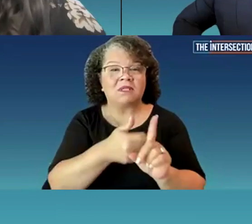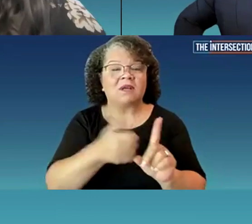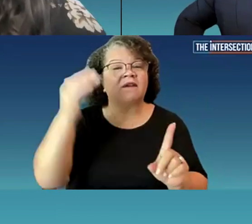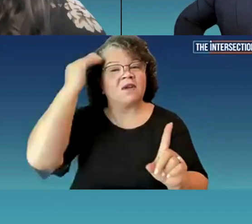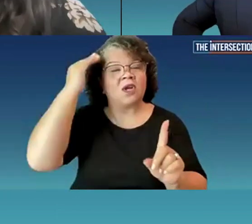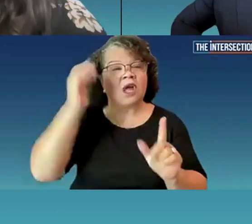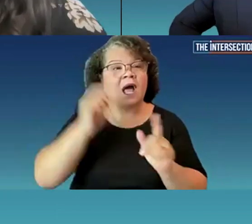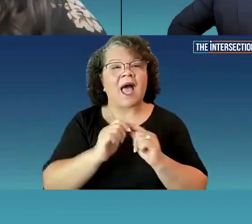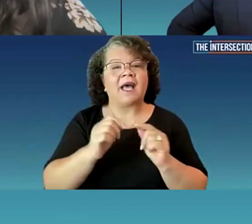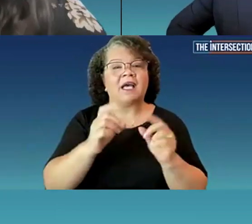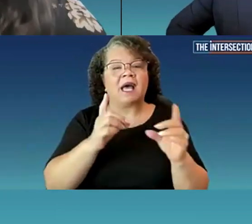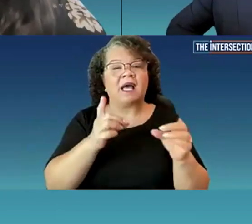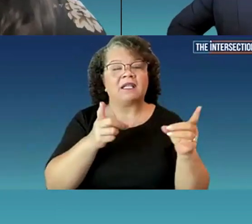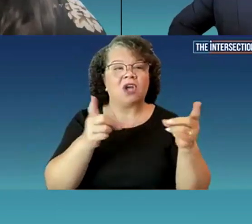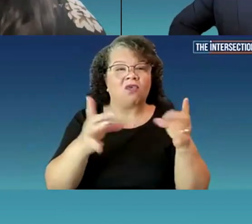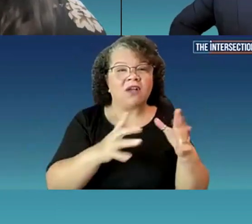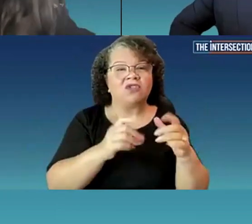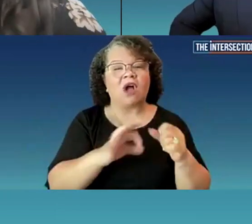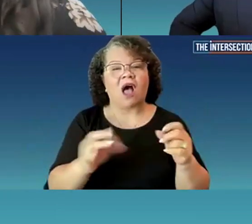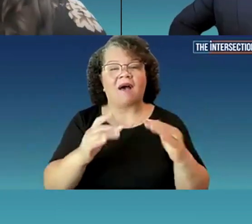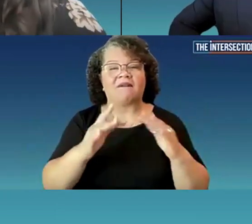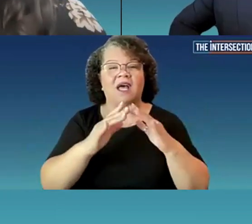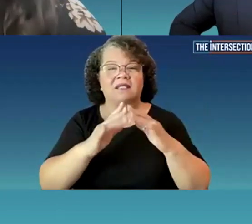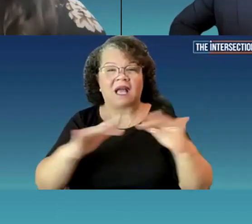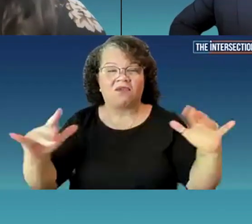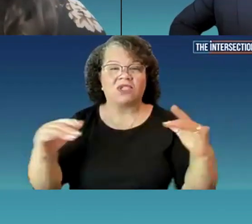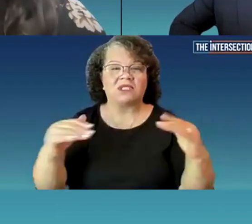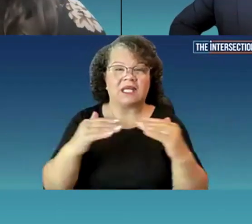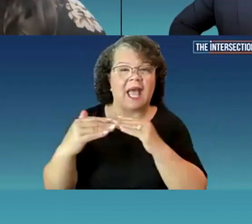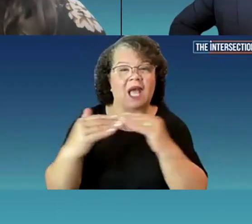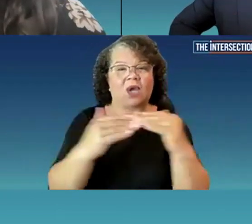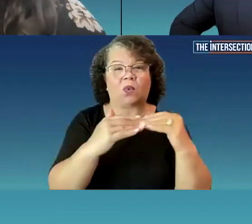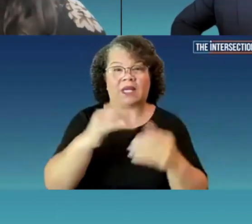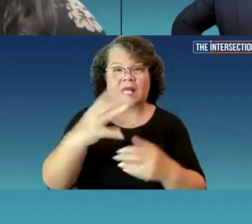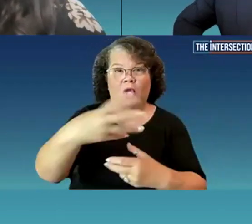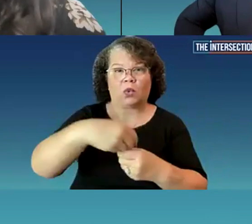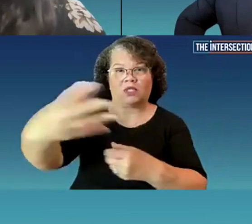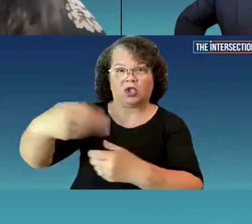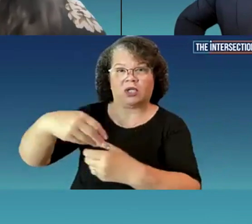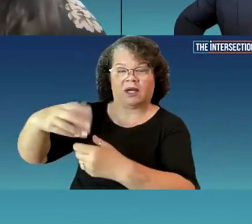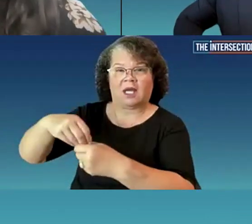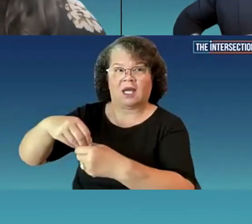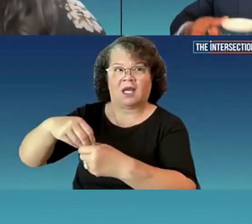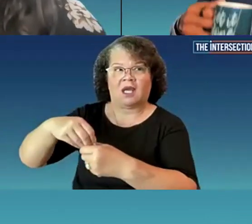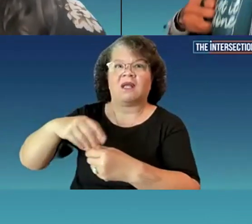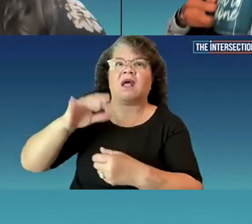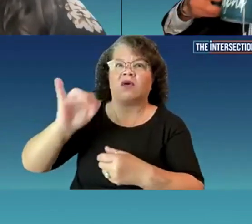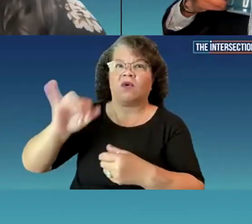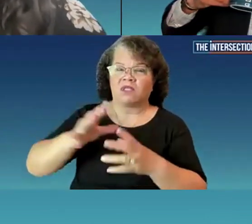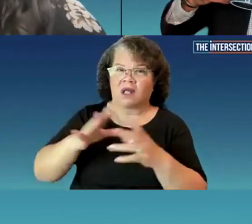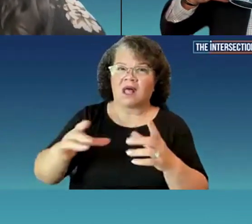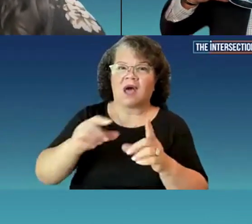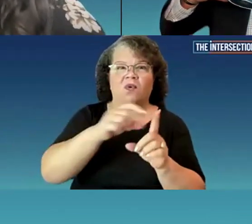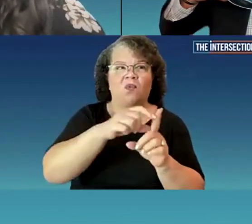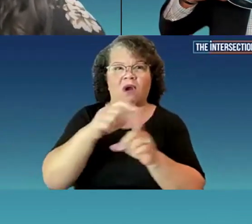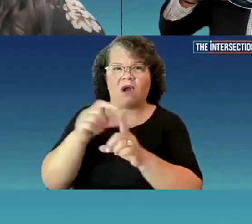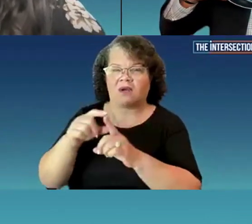director of diversity, equity, and inclusion, there was a lot of work to do around definition and